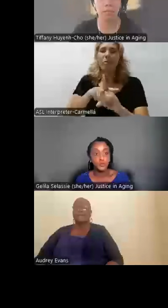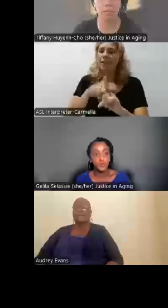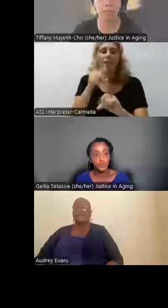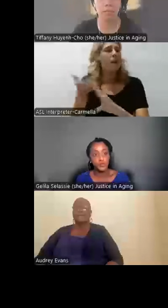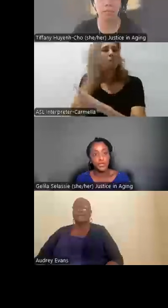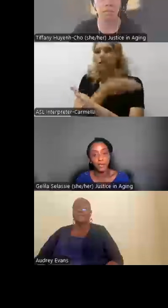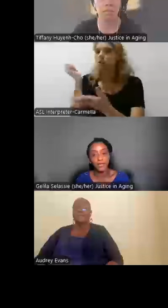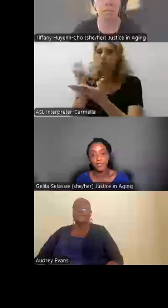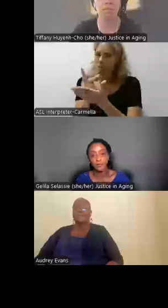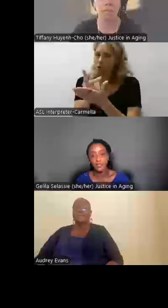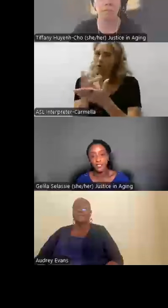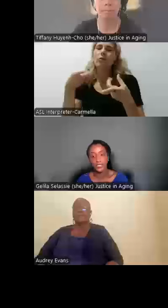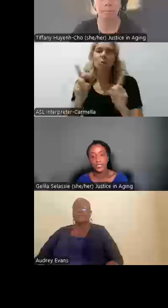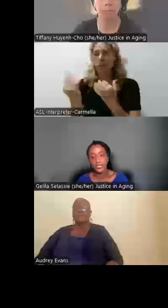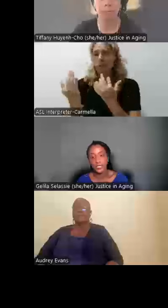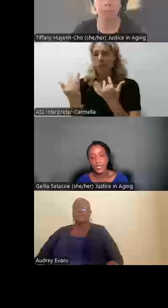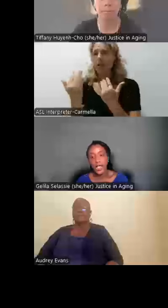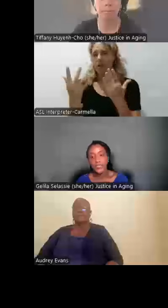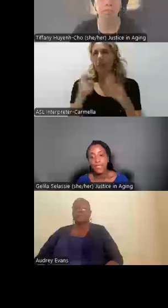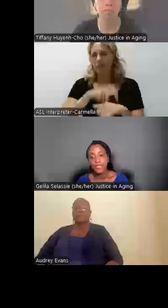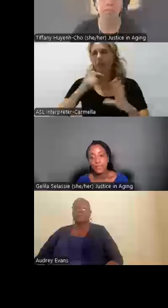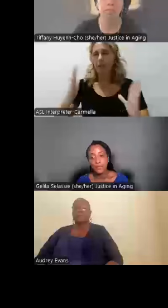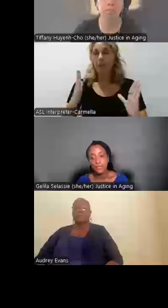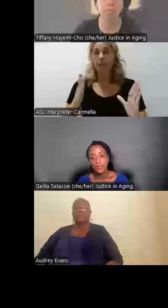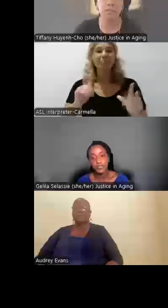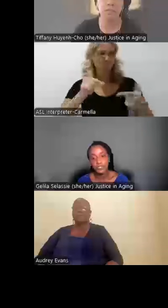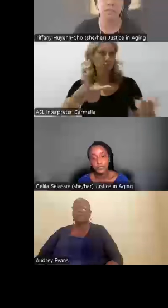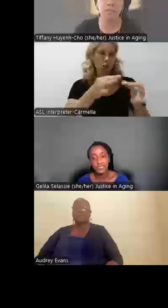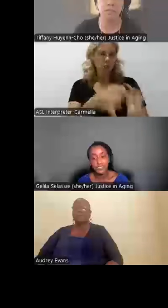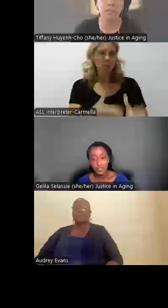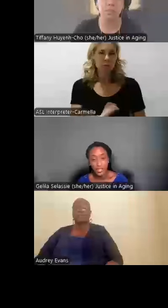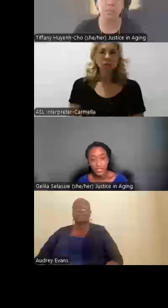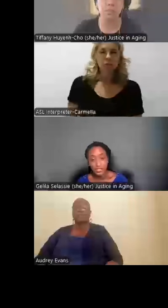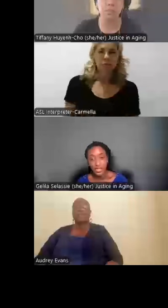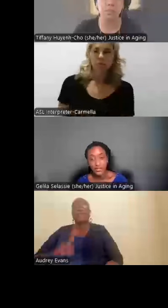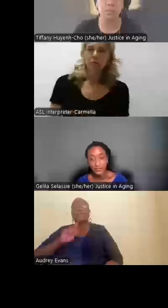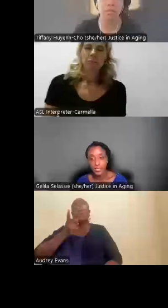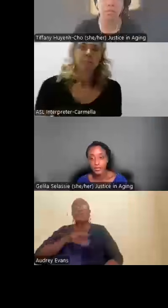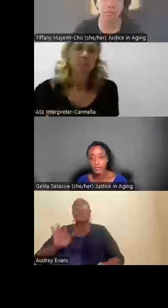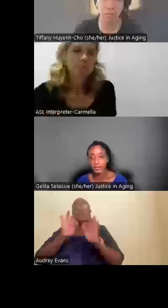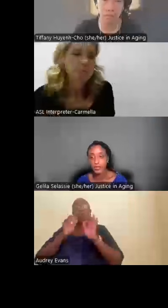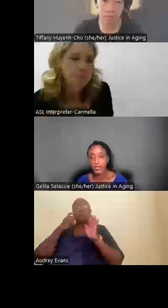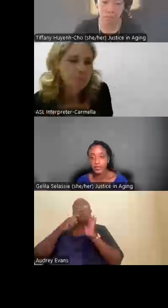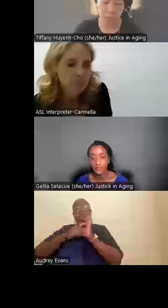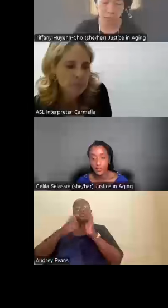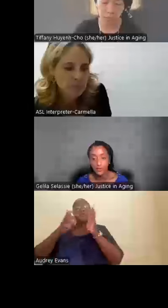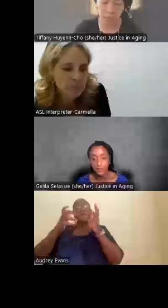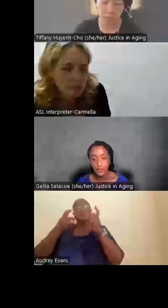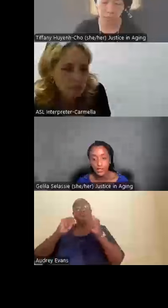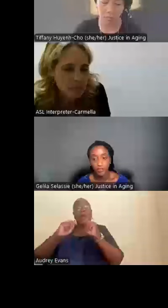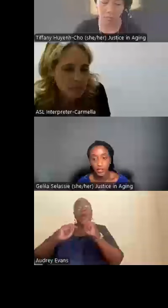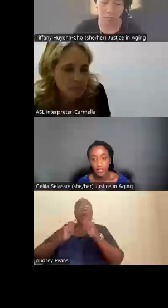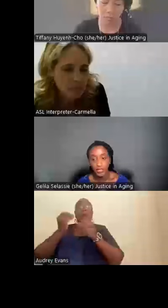to approval during that pending period. And then it's really important to note that some states have sought to eliminate or